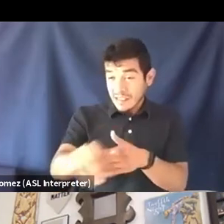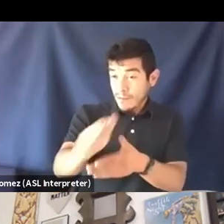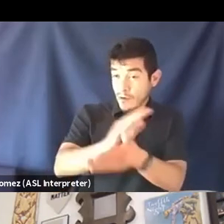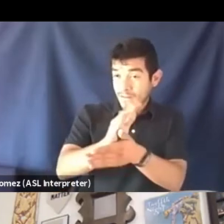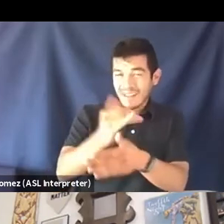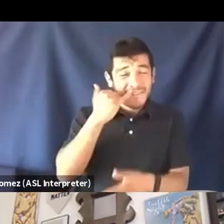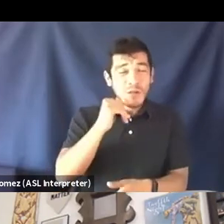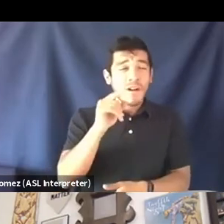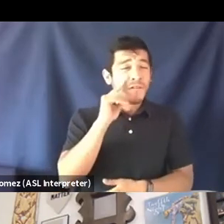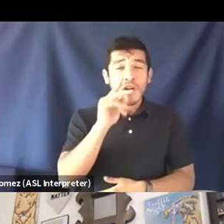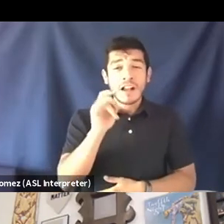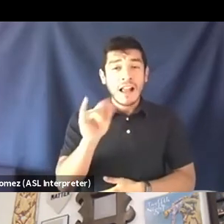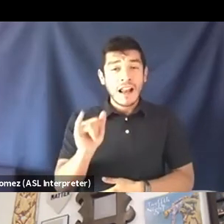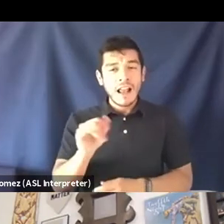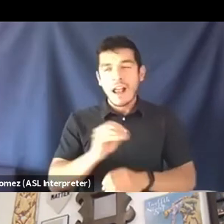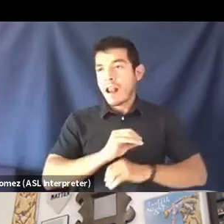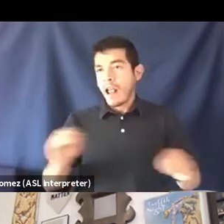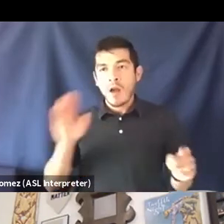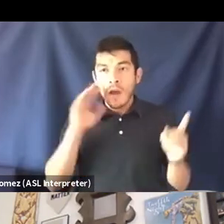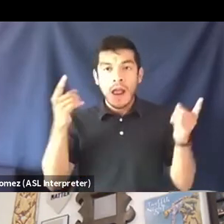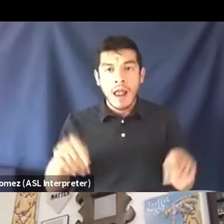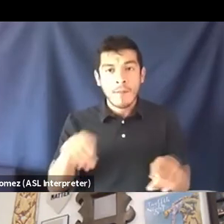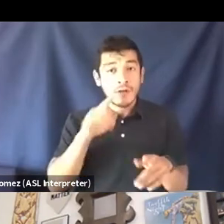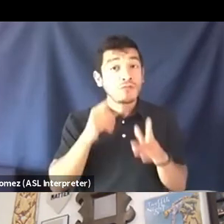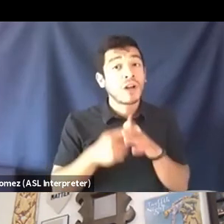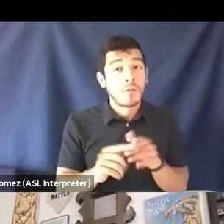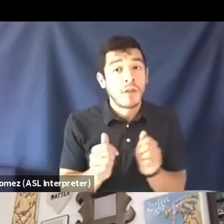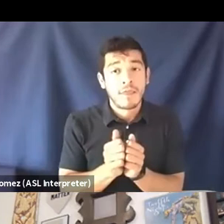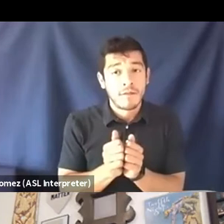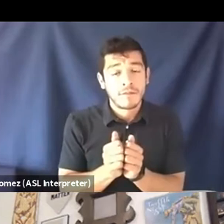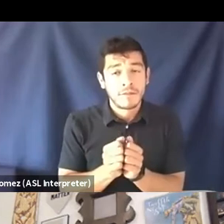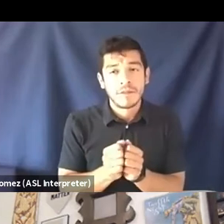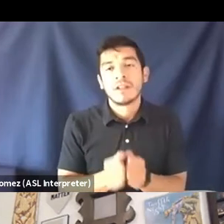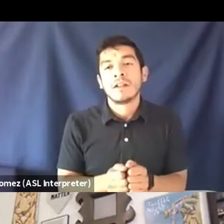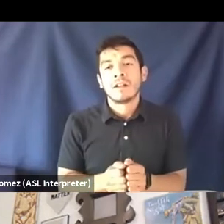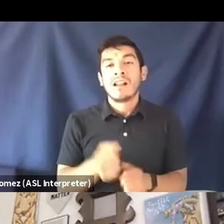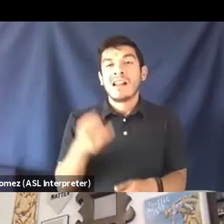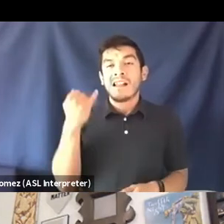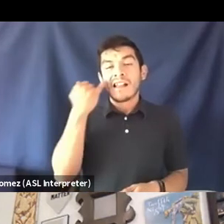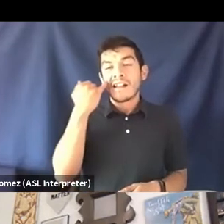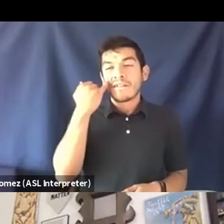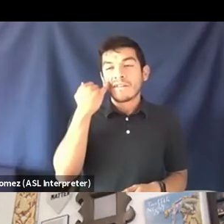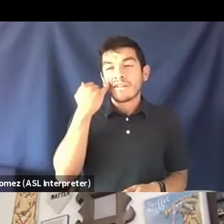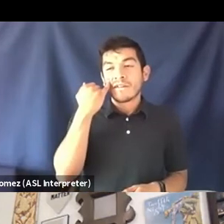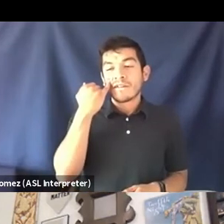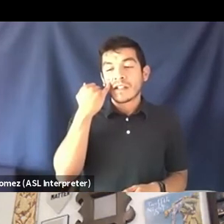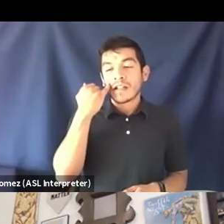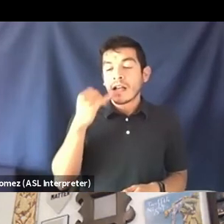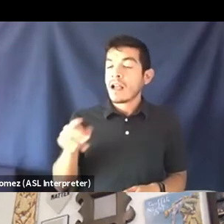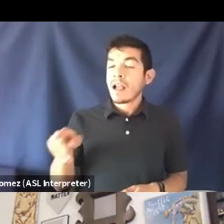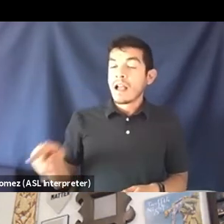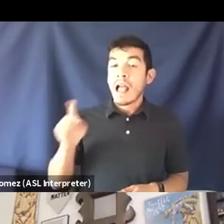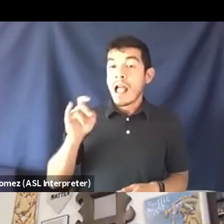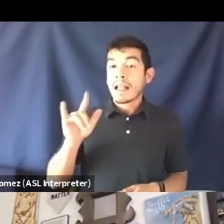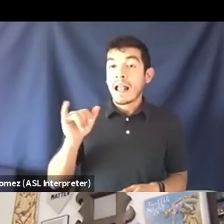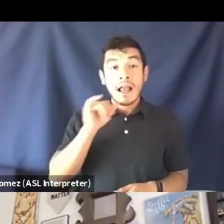for Kelli, none of this would have happened to begin with. If it wasn't for Kelly's initial discovery and